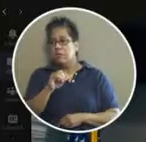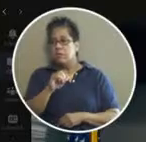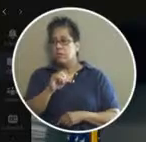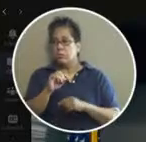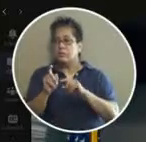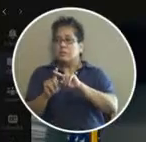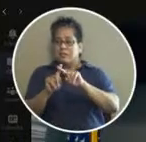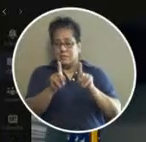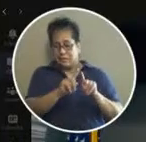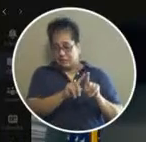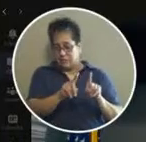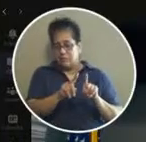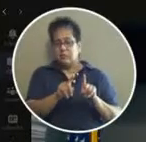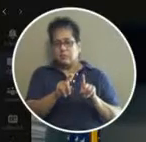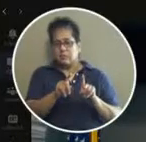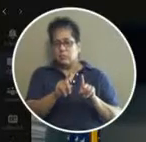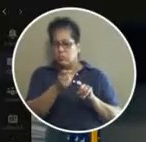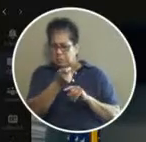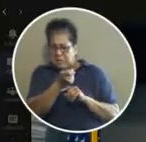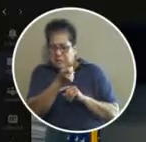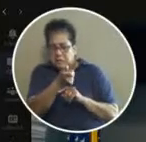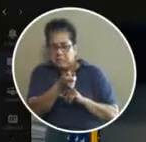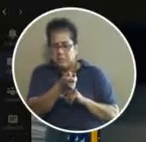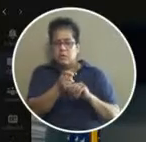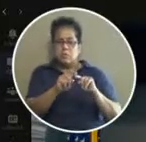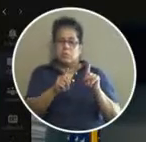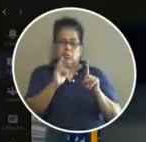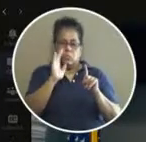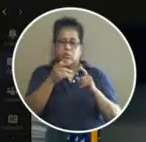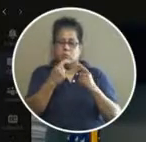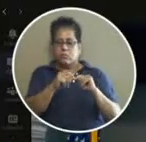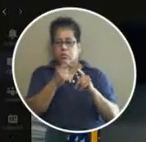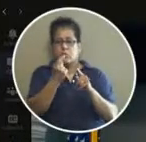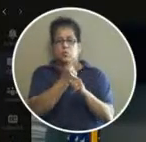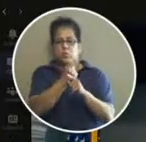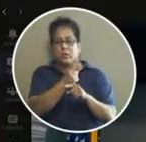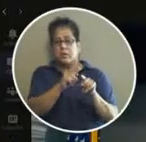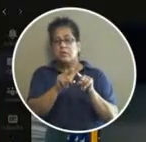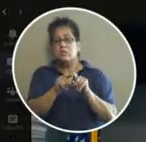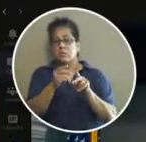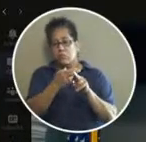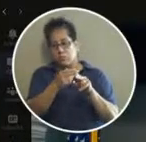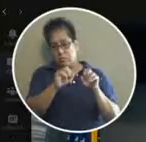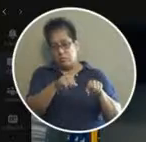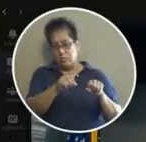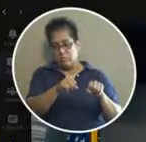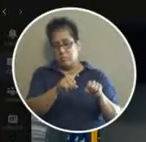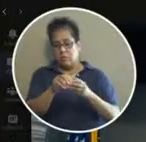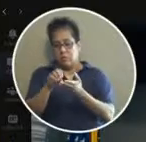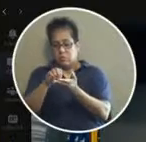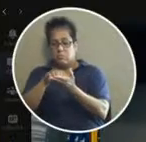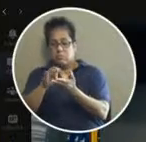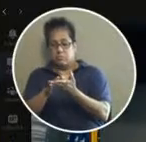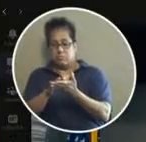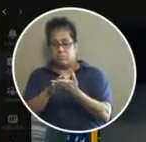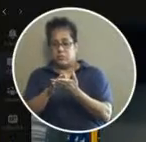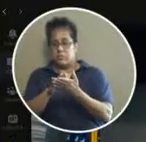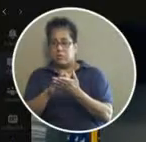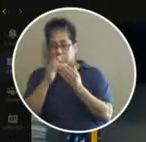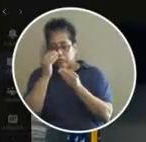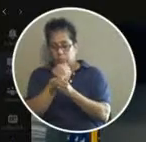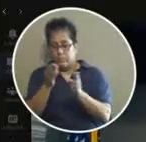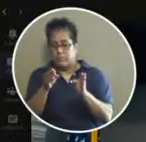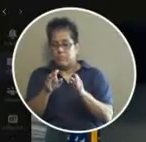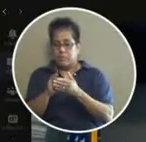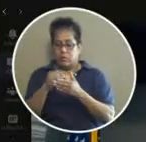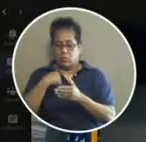it's going to be extremely small, but we try to correct those as soon as possible. And we publish our information as we